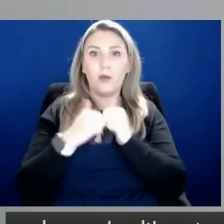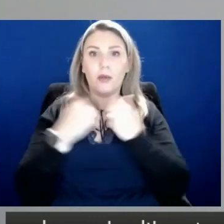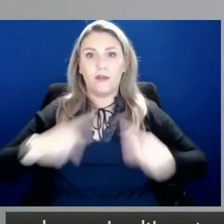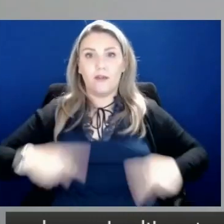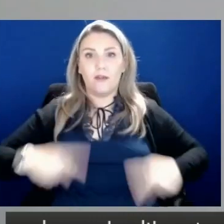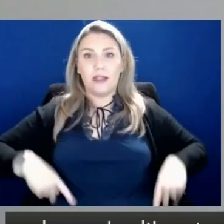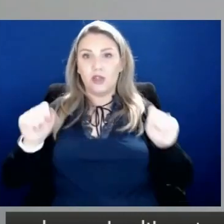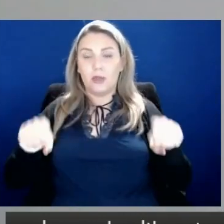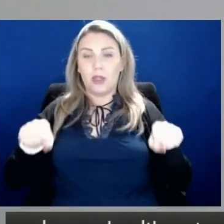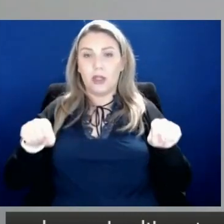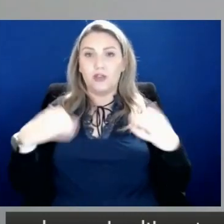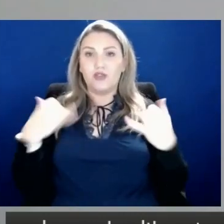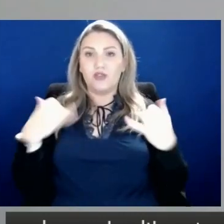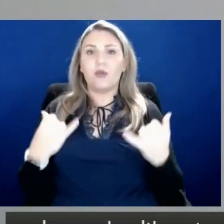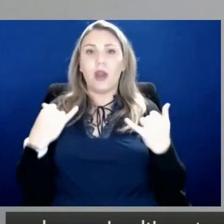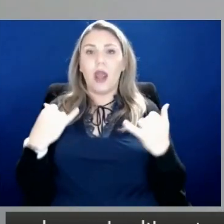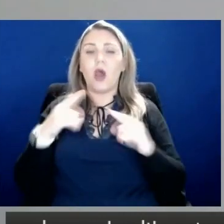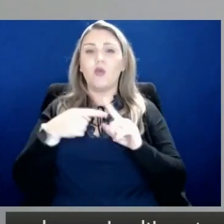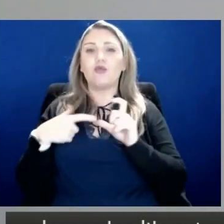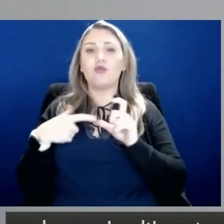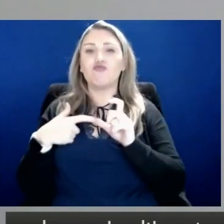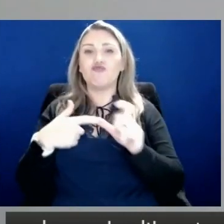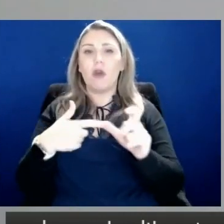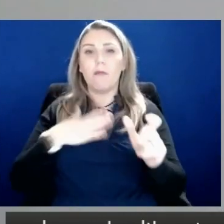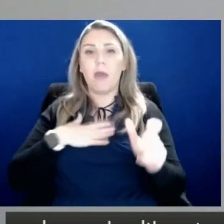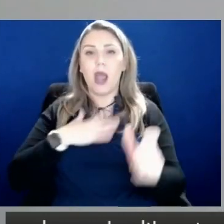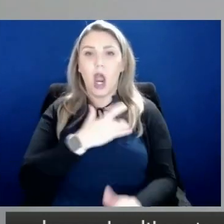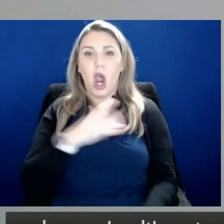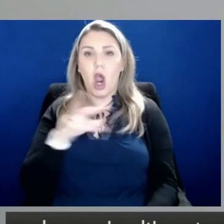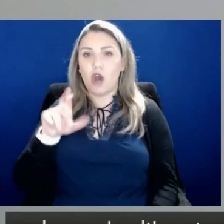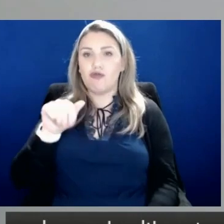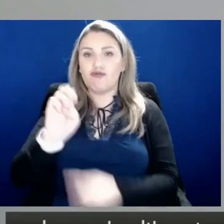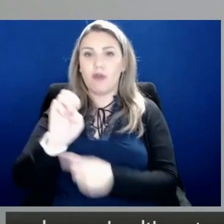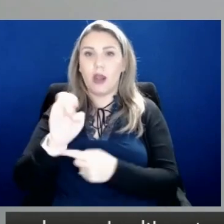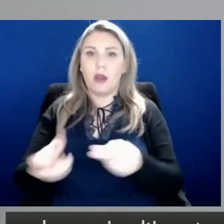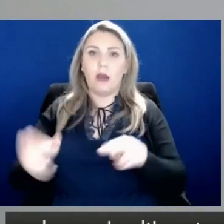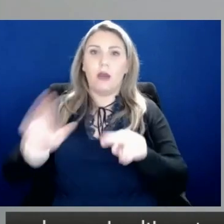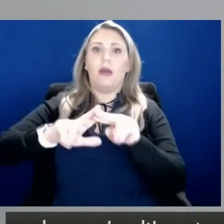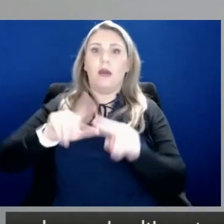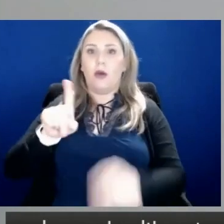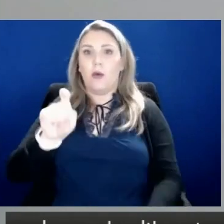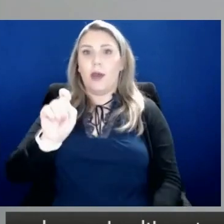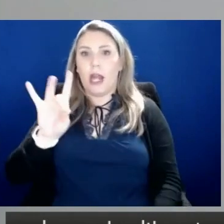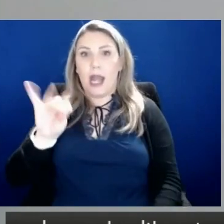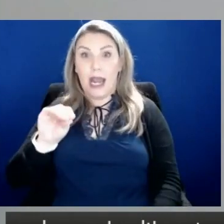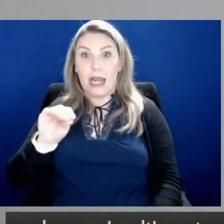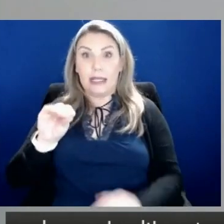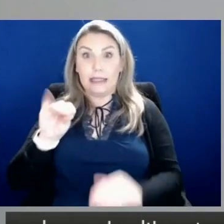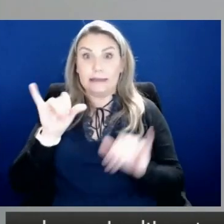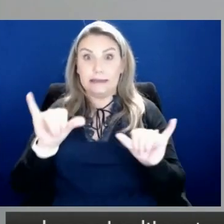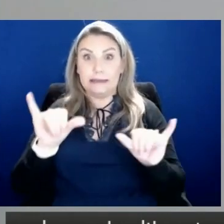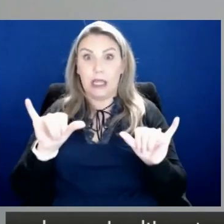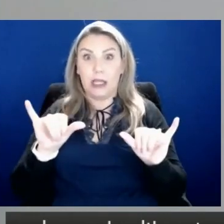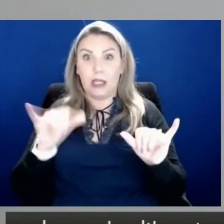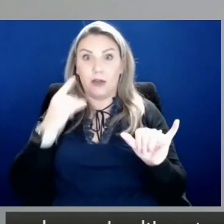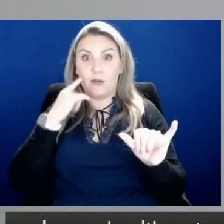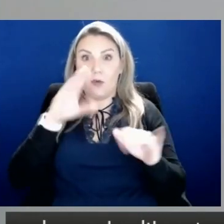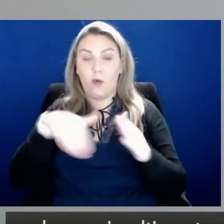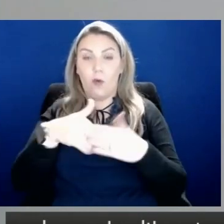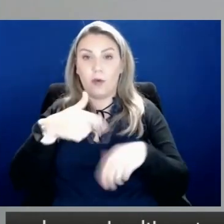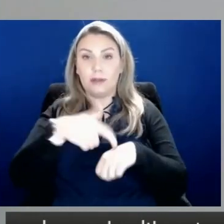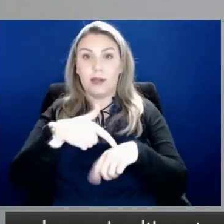So now when I run, my heart rate will jump up to 180 and stay there for the entire time I'm